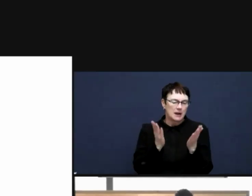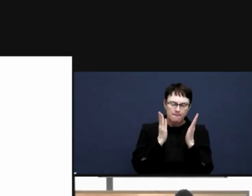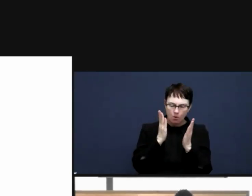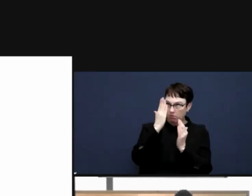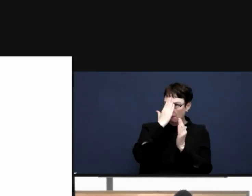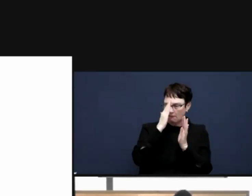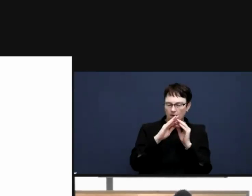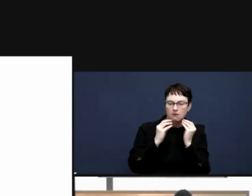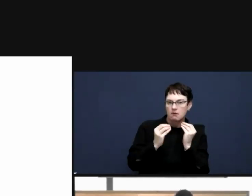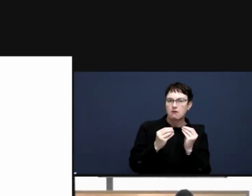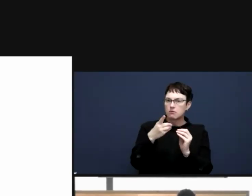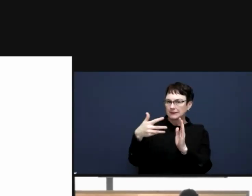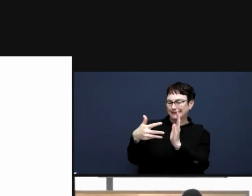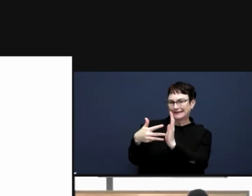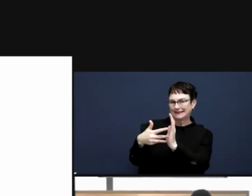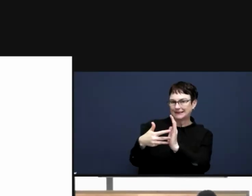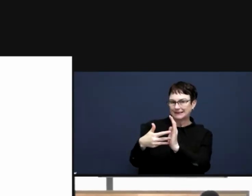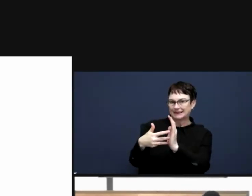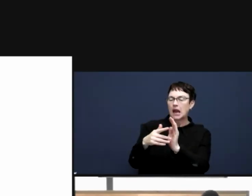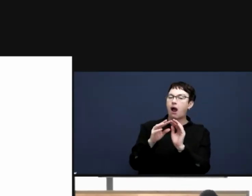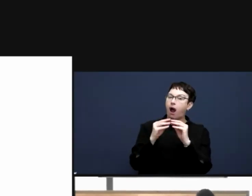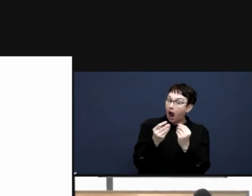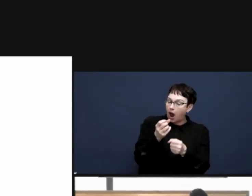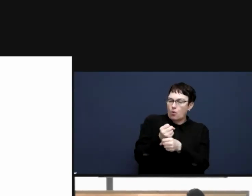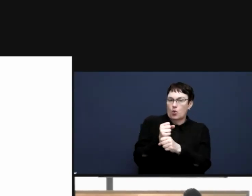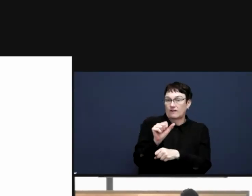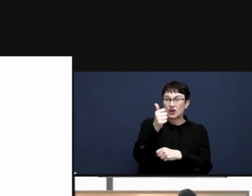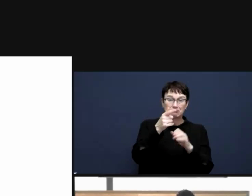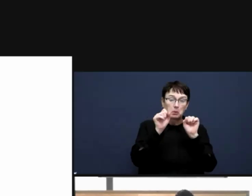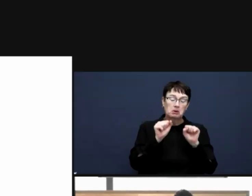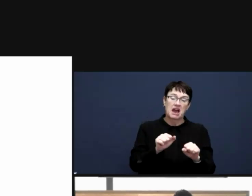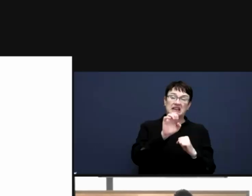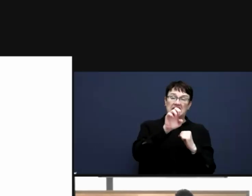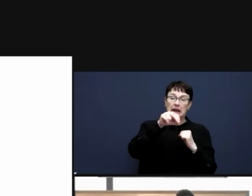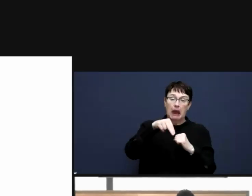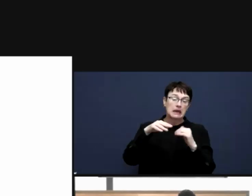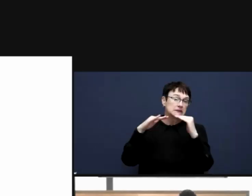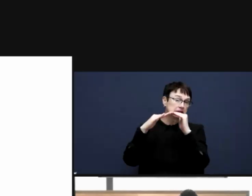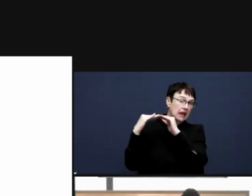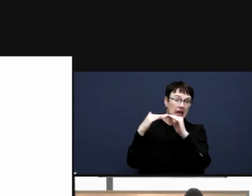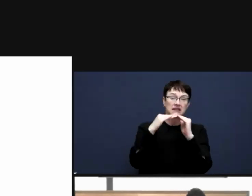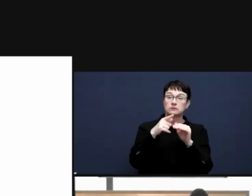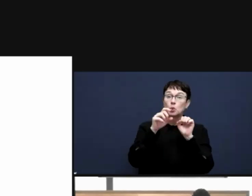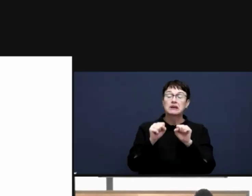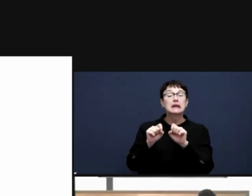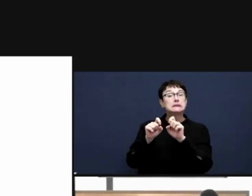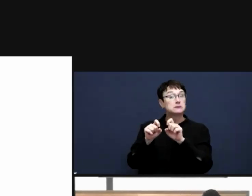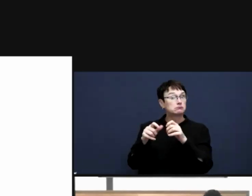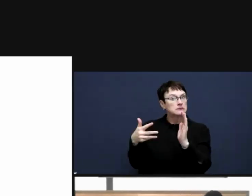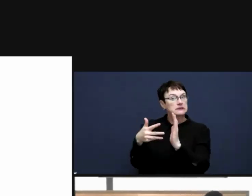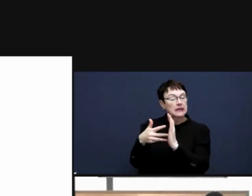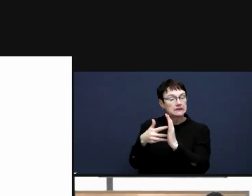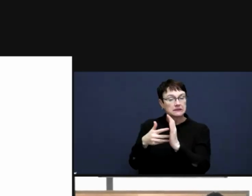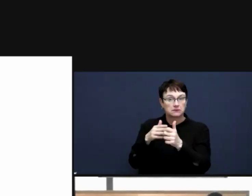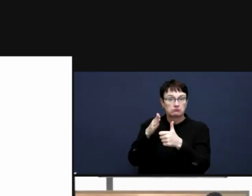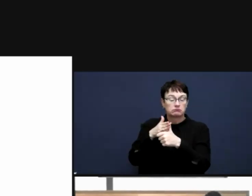into that a little bit. But basically, you can test the EN standard automated. manual, and also with user testing.